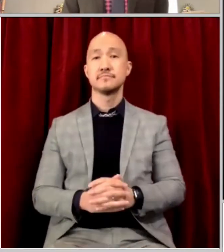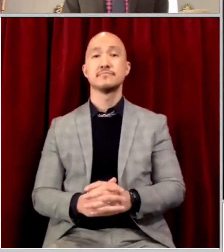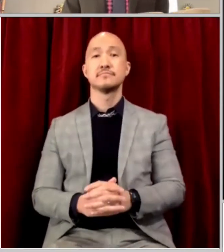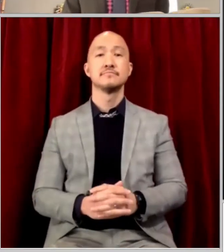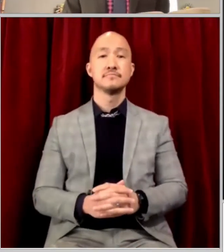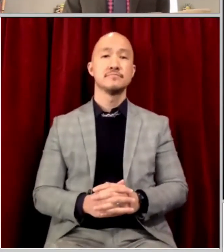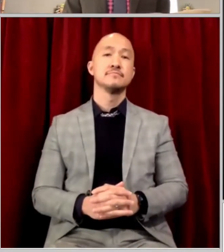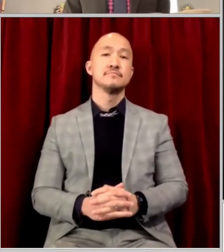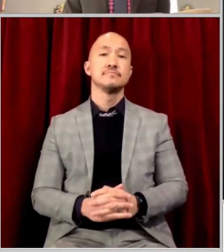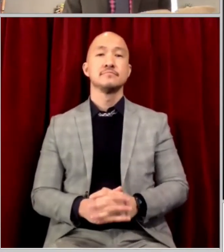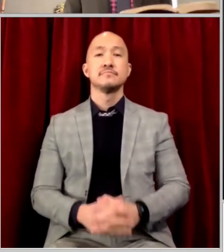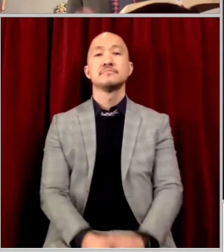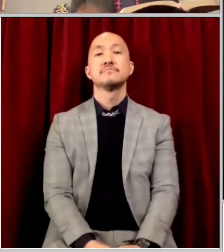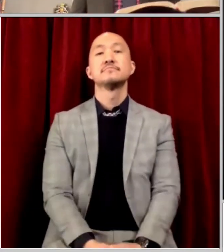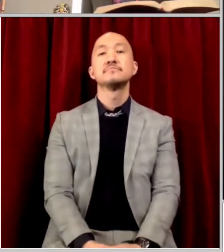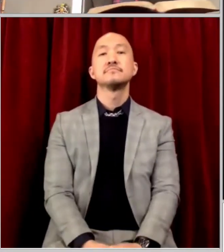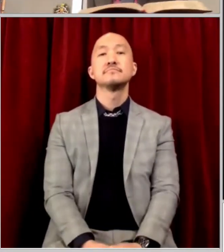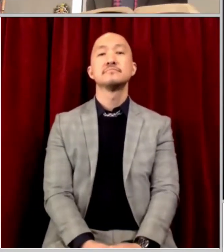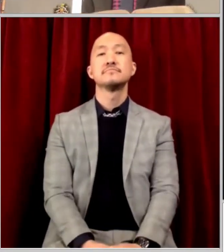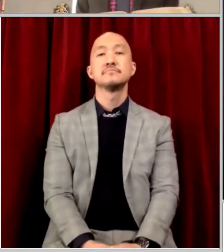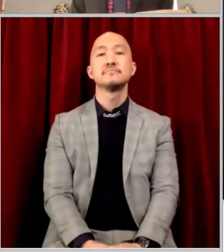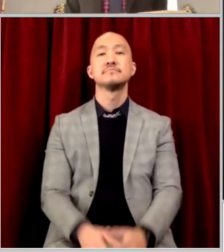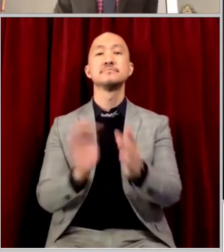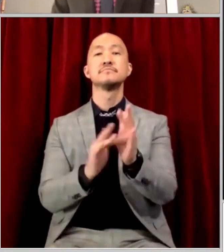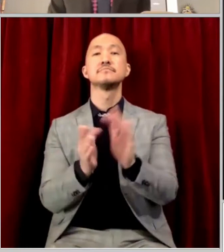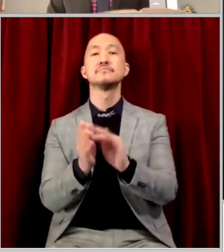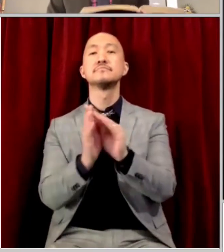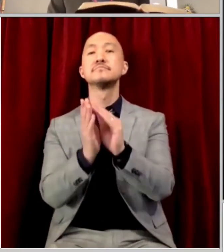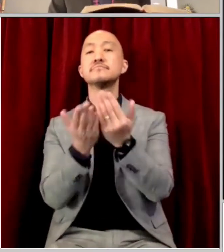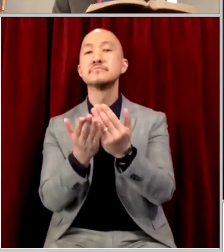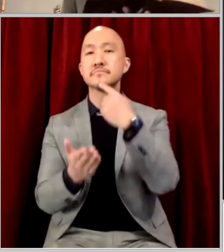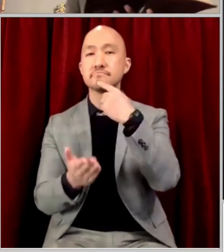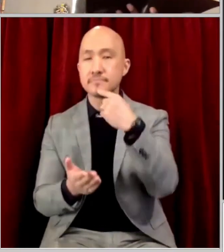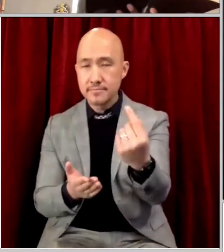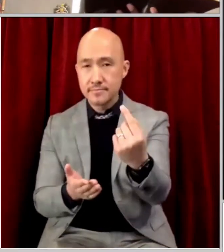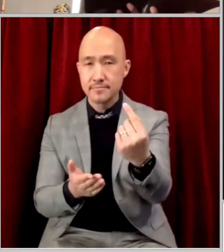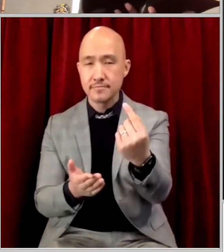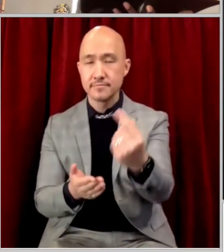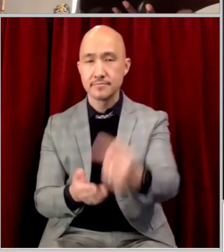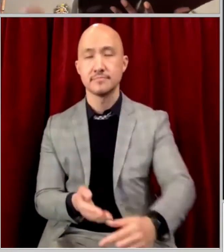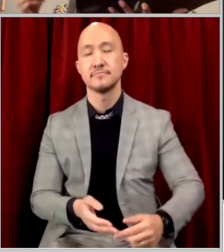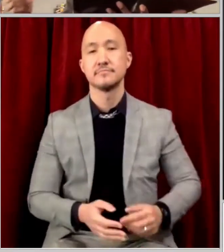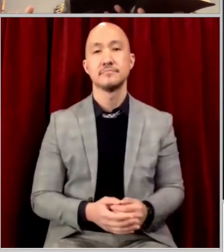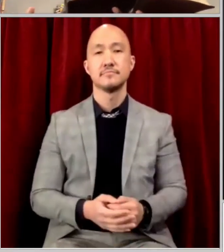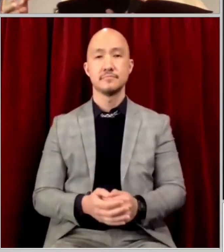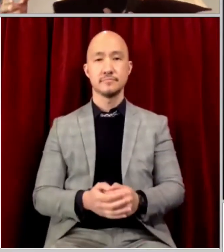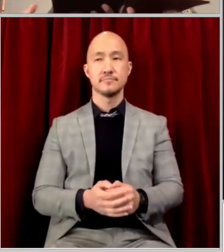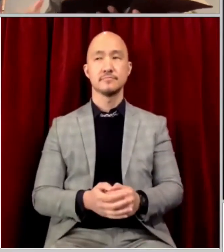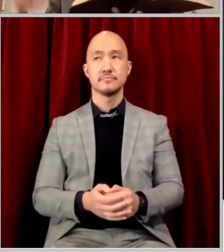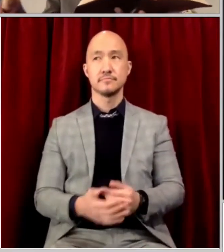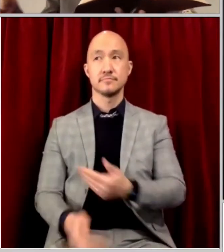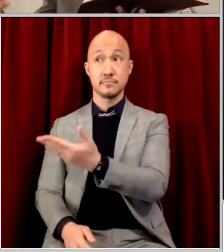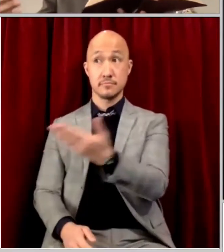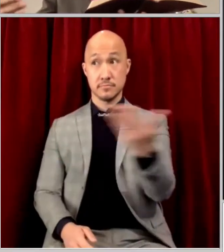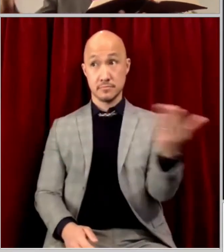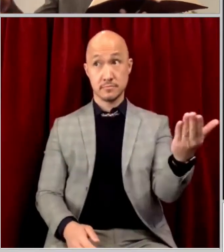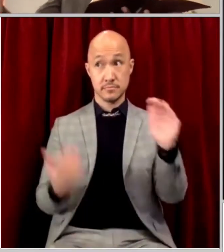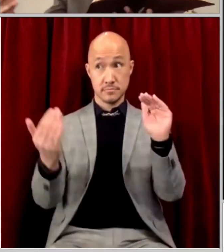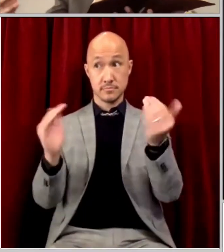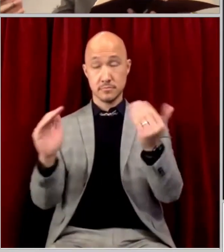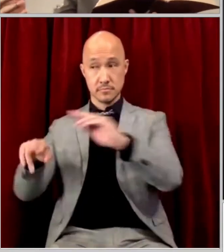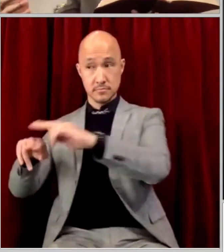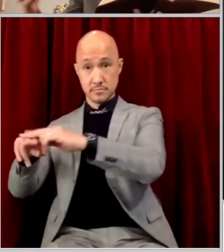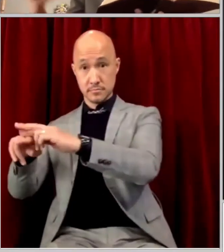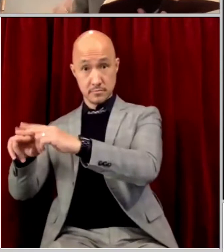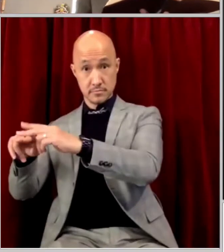verses. The Bible reads in Matthew chapter 5, verse 13 and following, it says, "You are the salt of